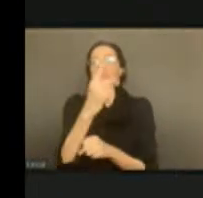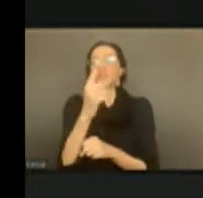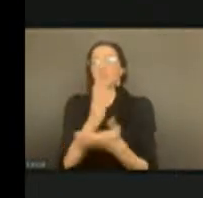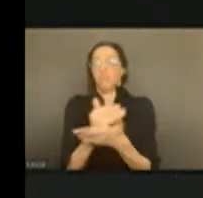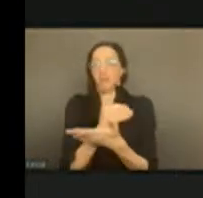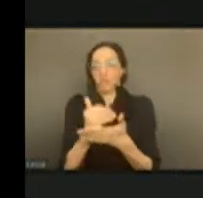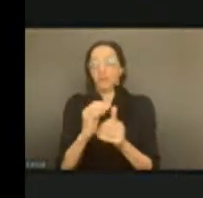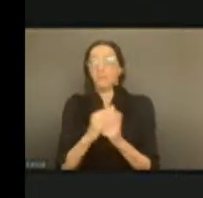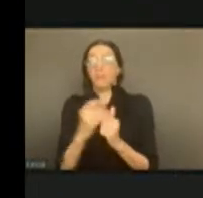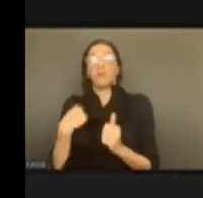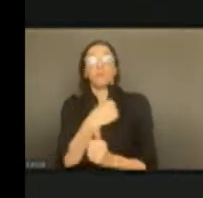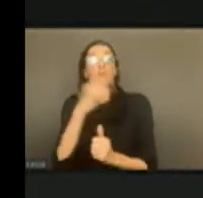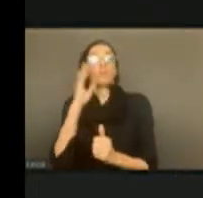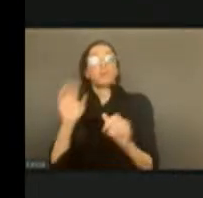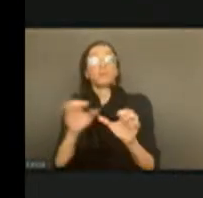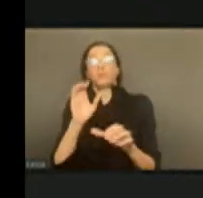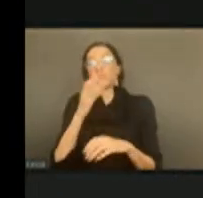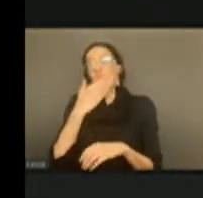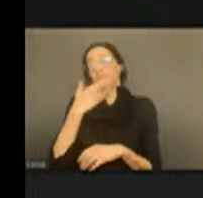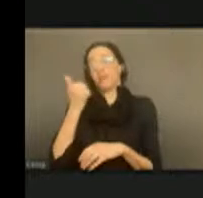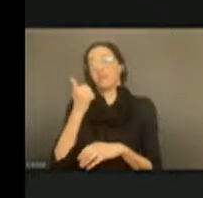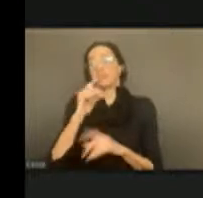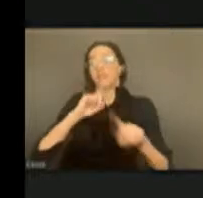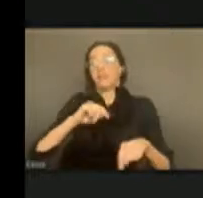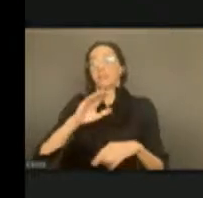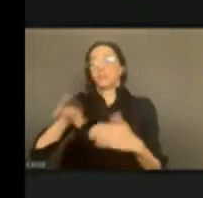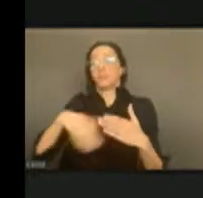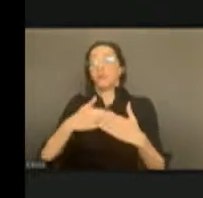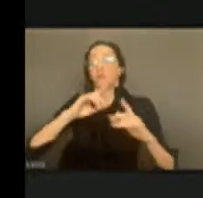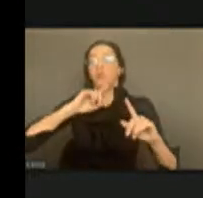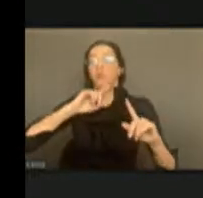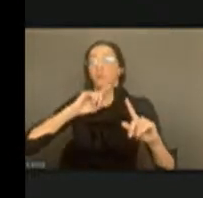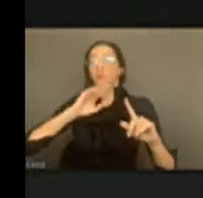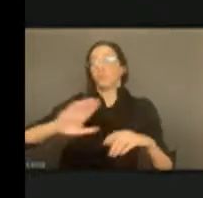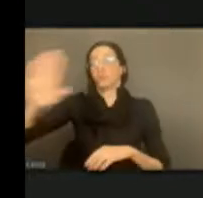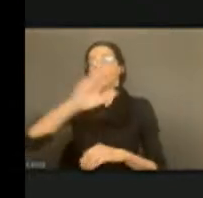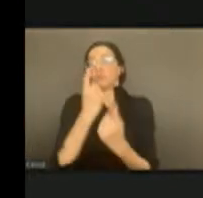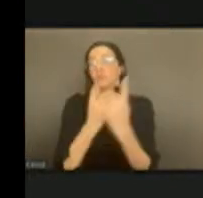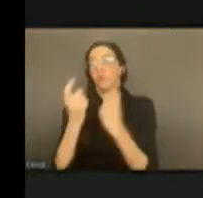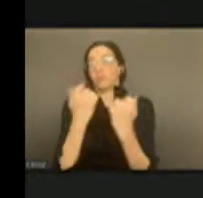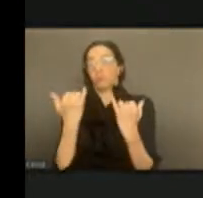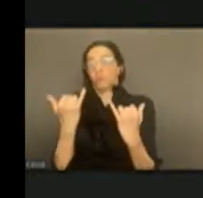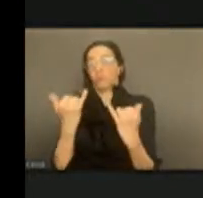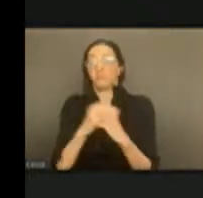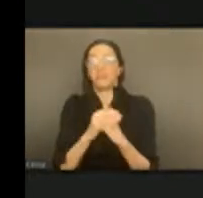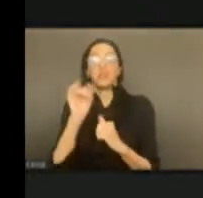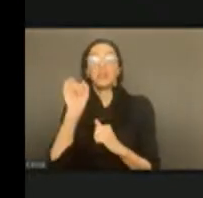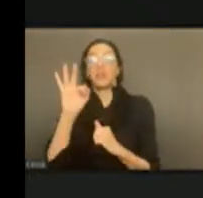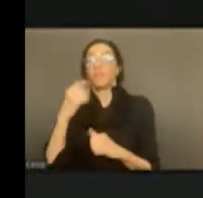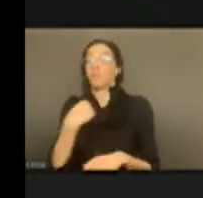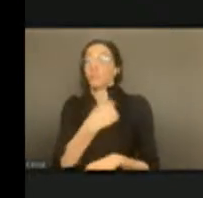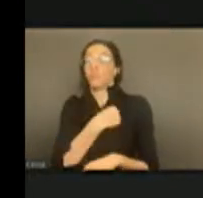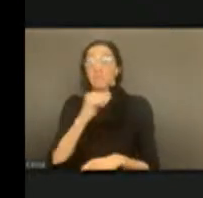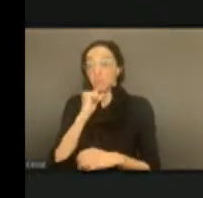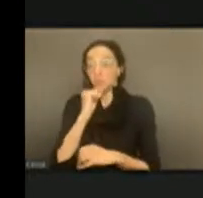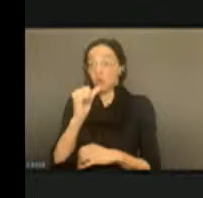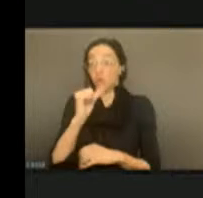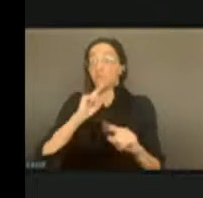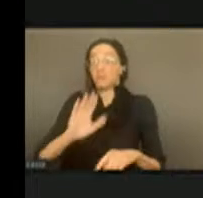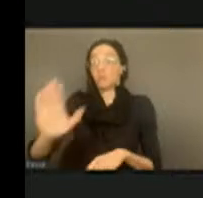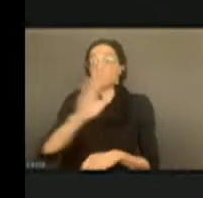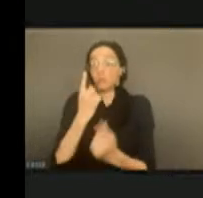today, but if we cannot, then your questions will be forwarded to the appropriate county staff